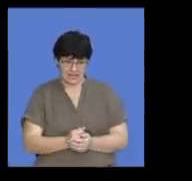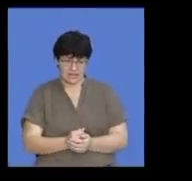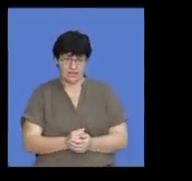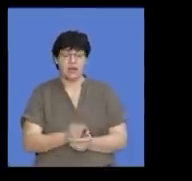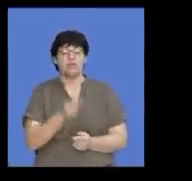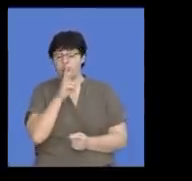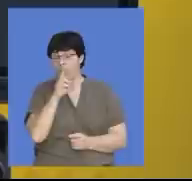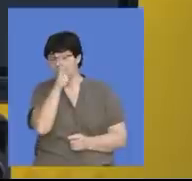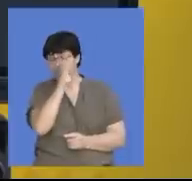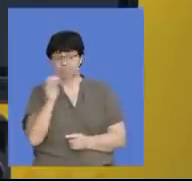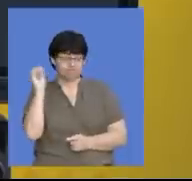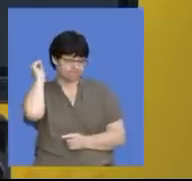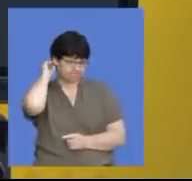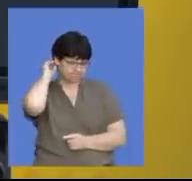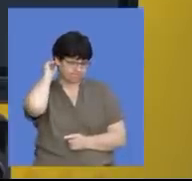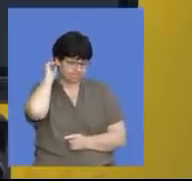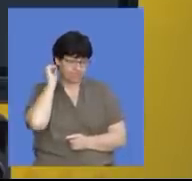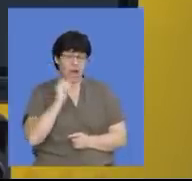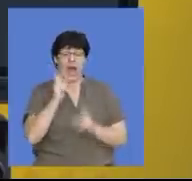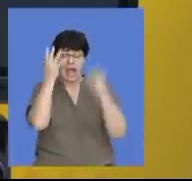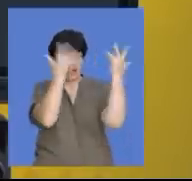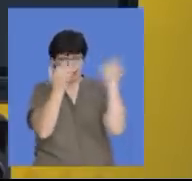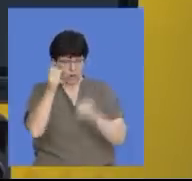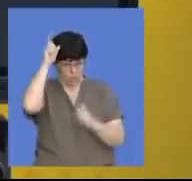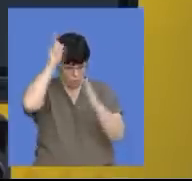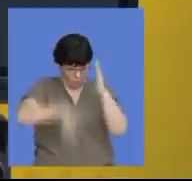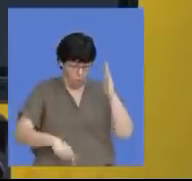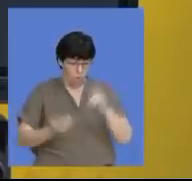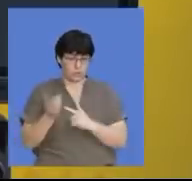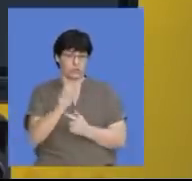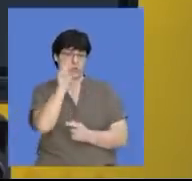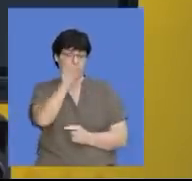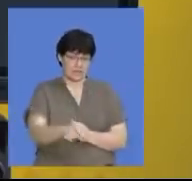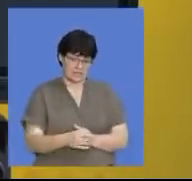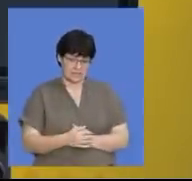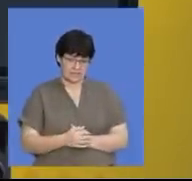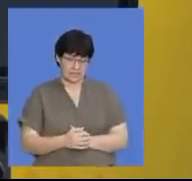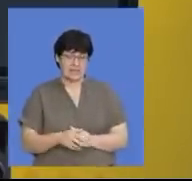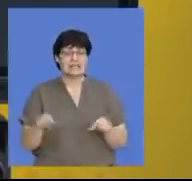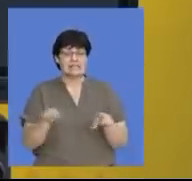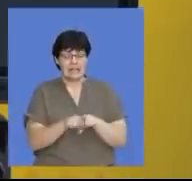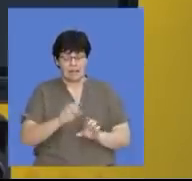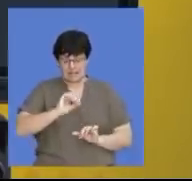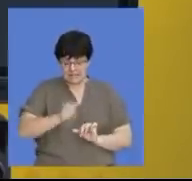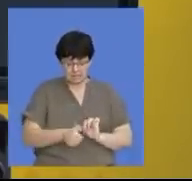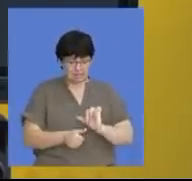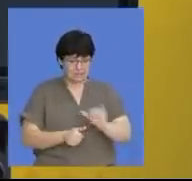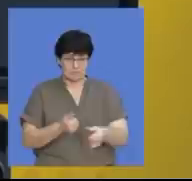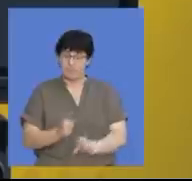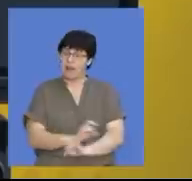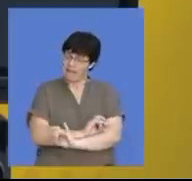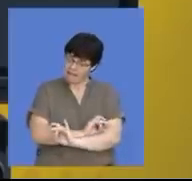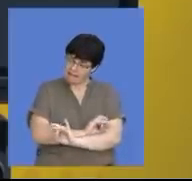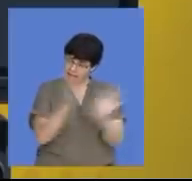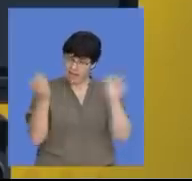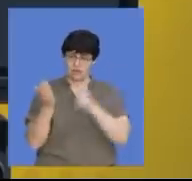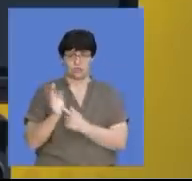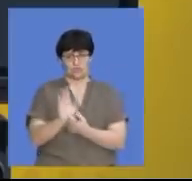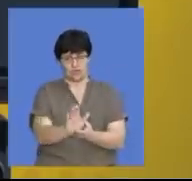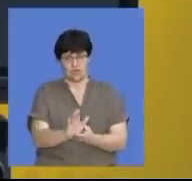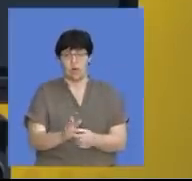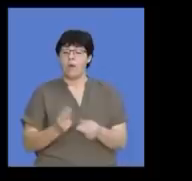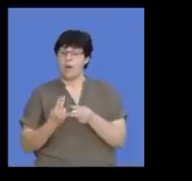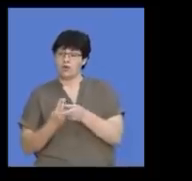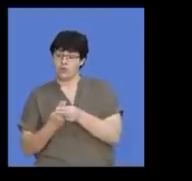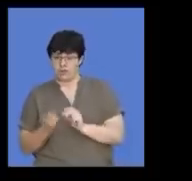we're remembering that we need to show all calculations, as well as making sure that every step is clearly indicated with a unit